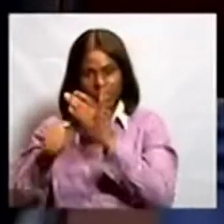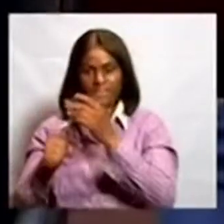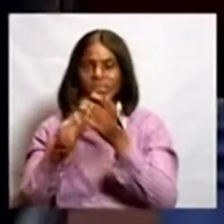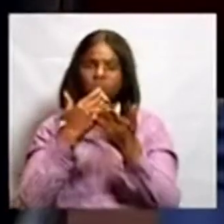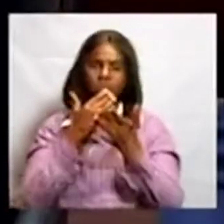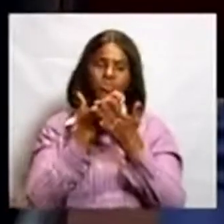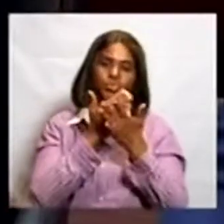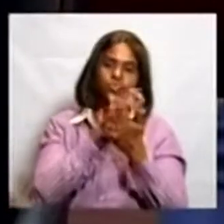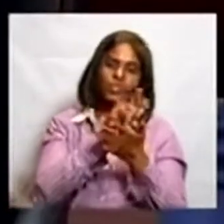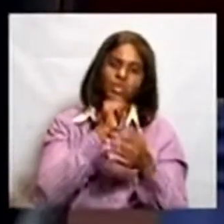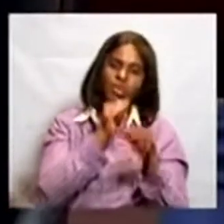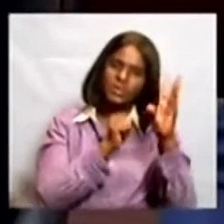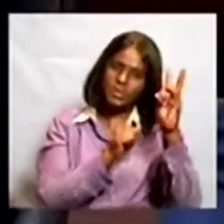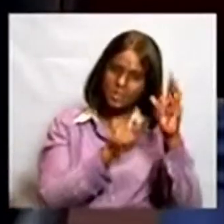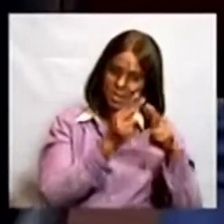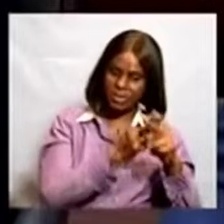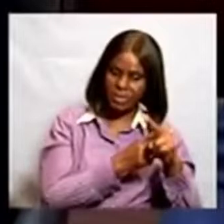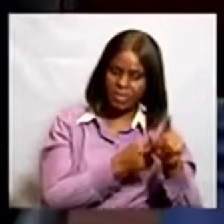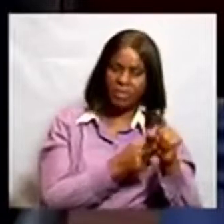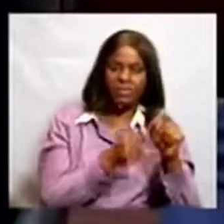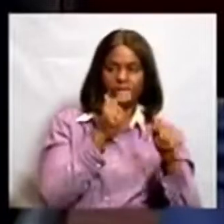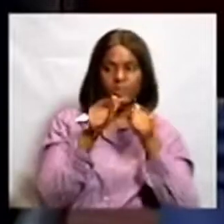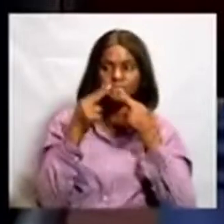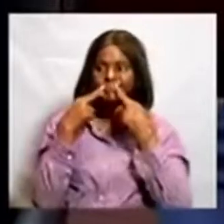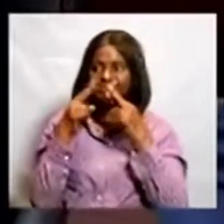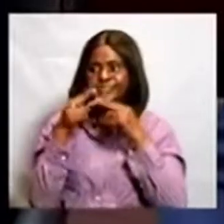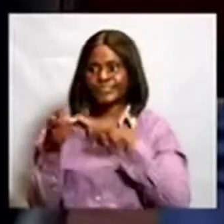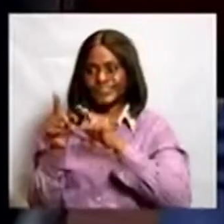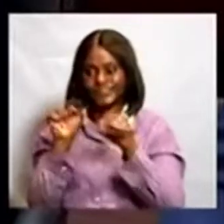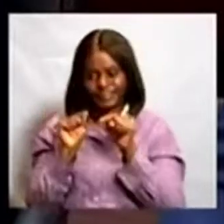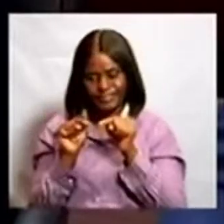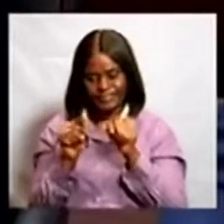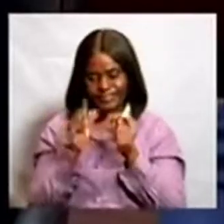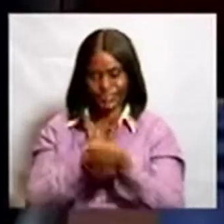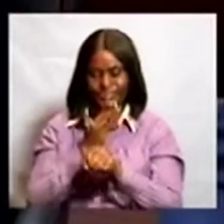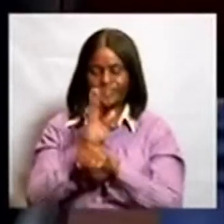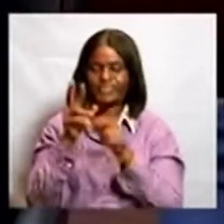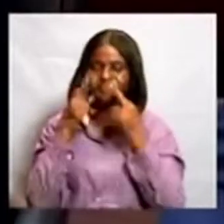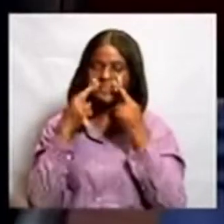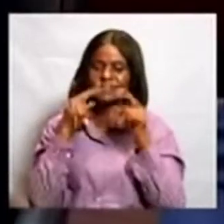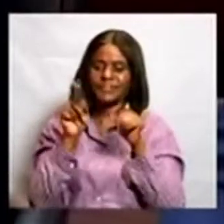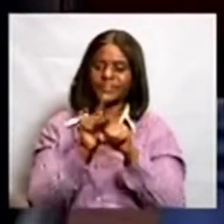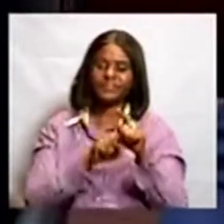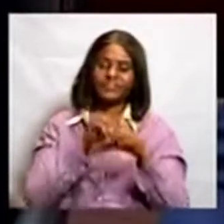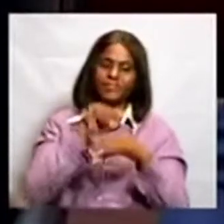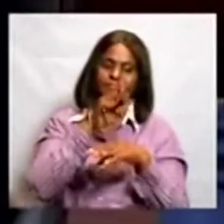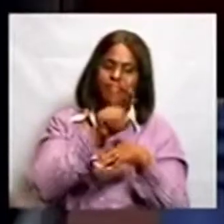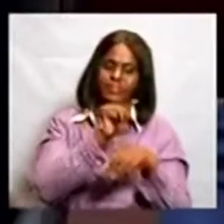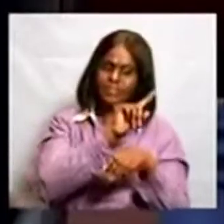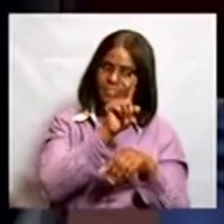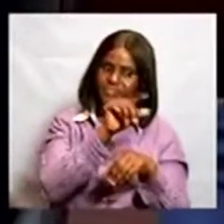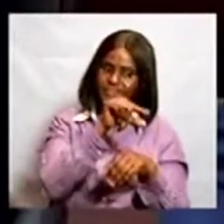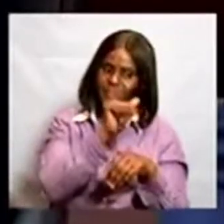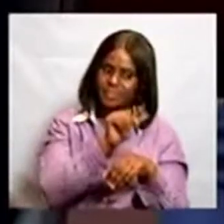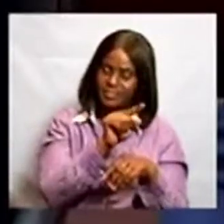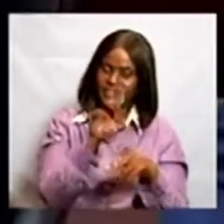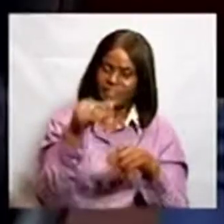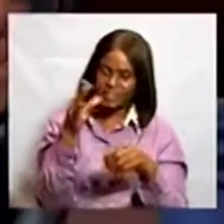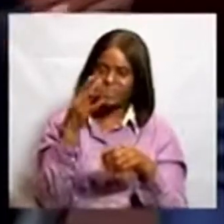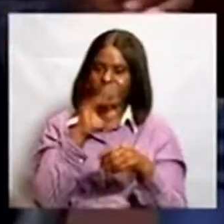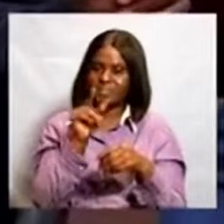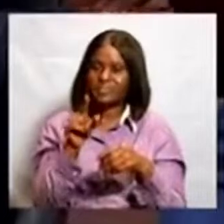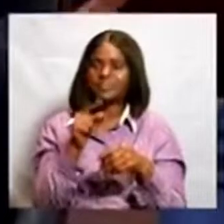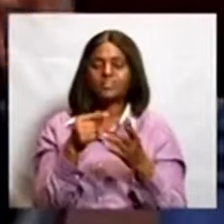appropriate, not the 6 months, because we get results soon after their result, they're out, and the example must be given. Having said